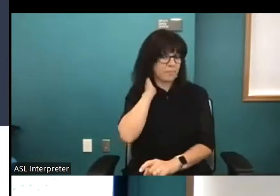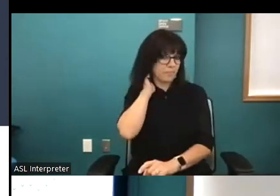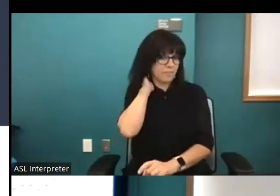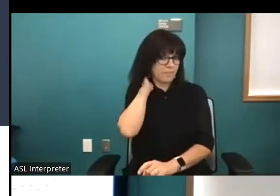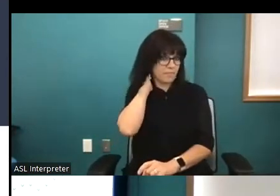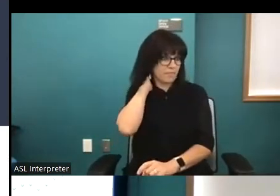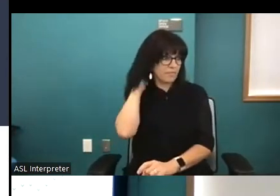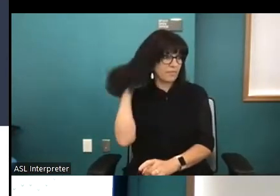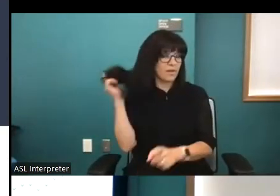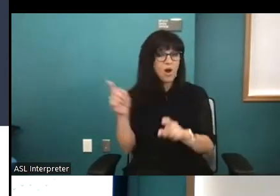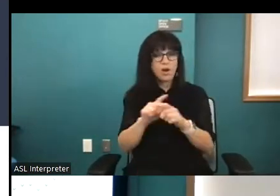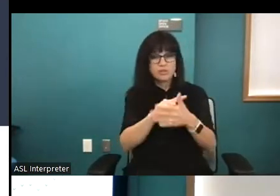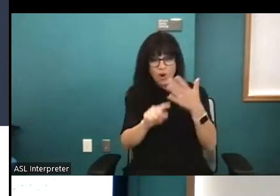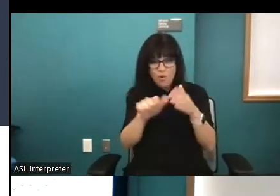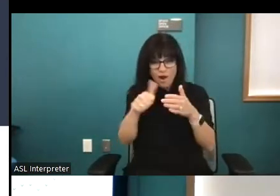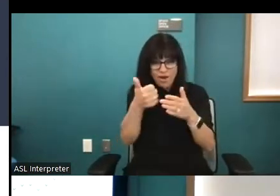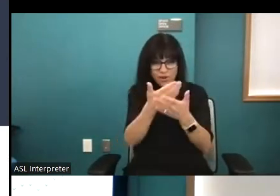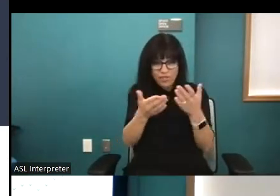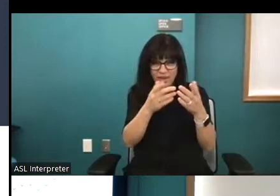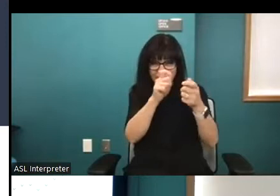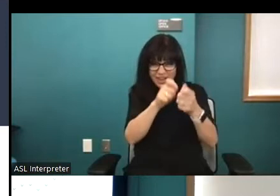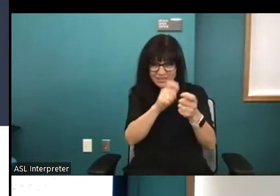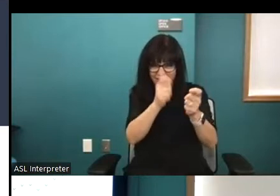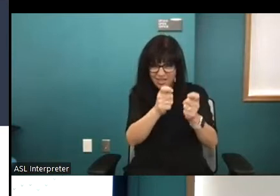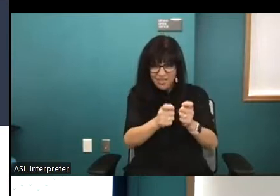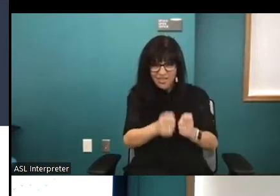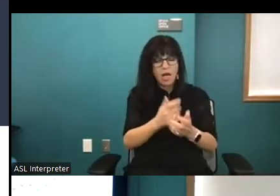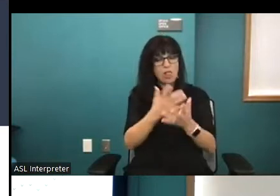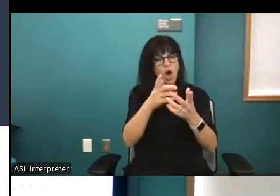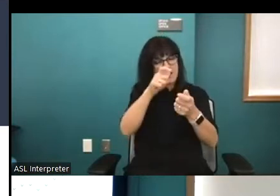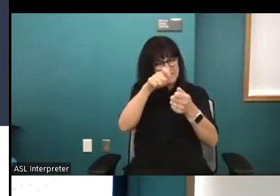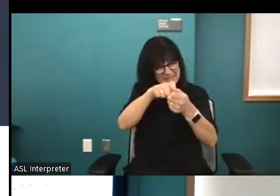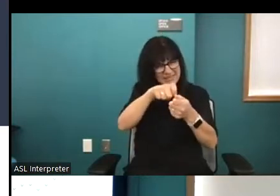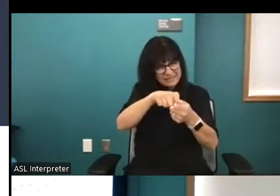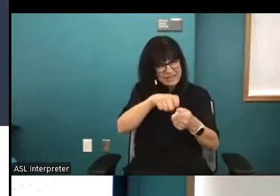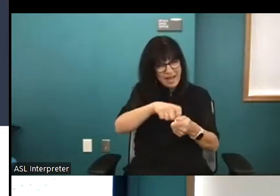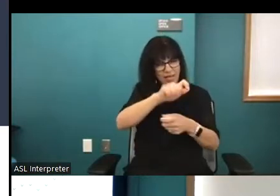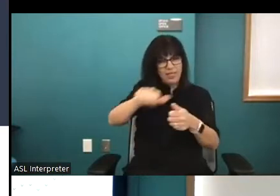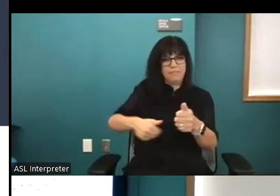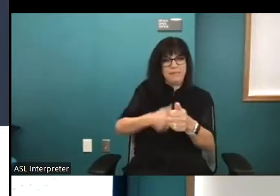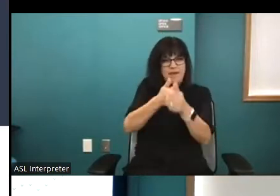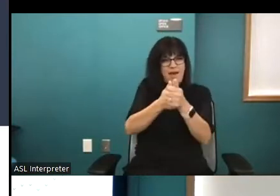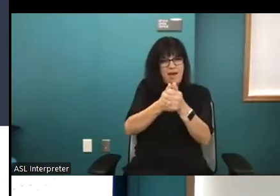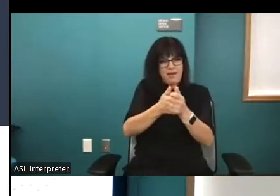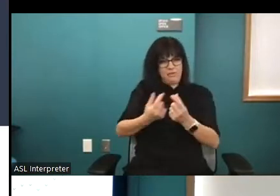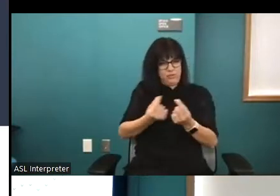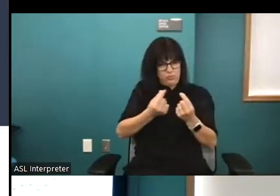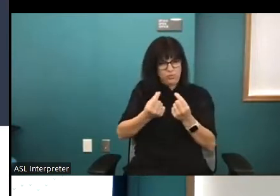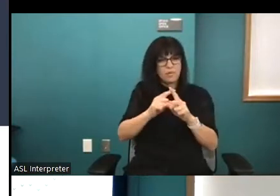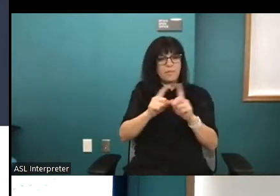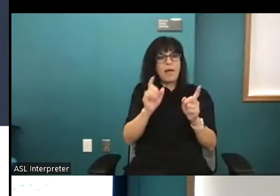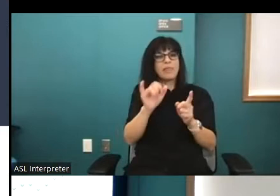There's also all of these other little things that we can mess with. There's a lot of detail behind the scenes. This stuff is